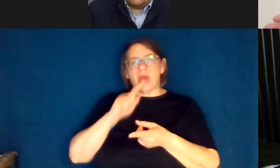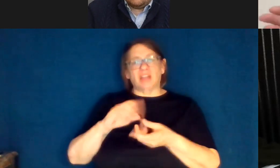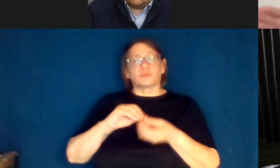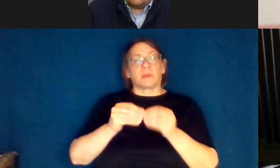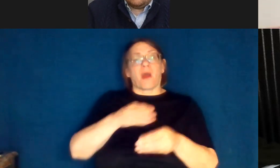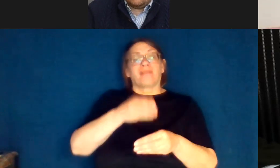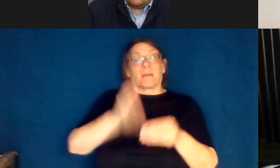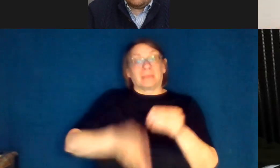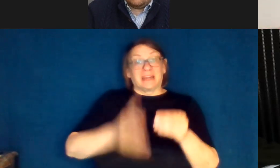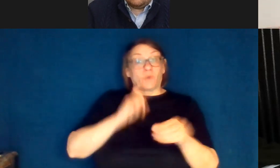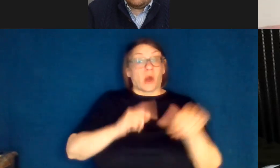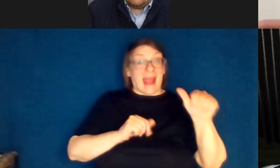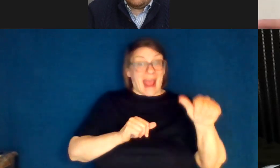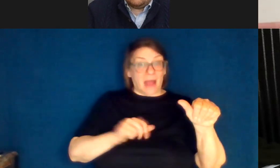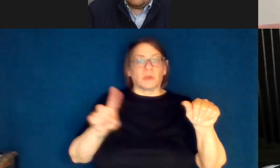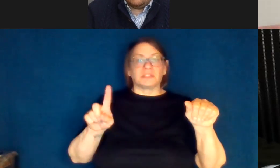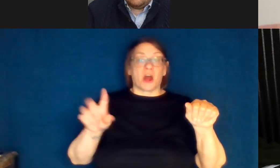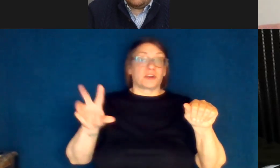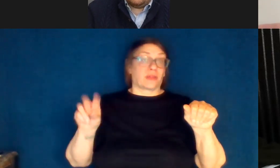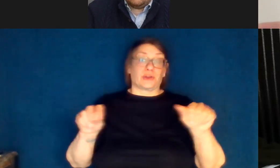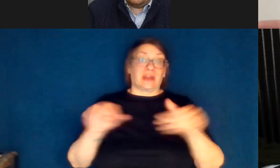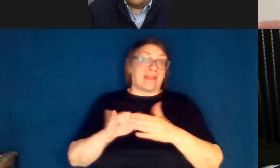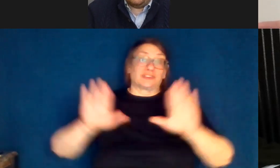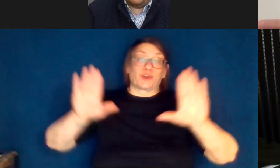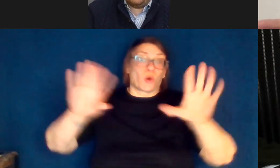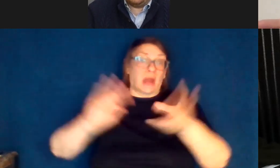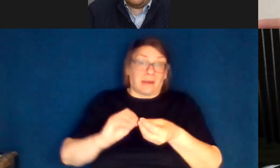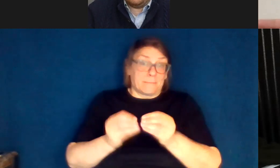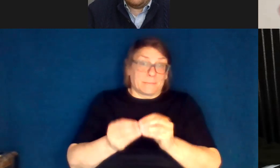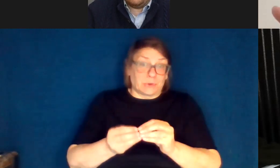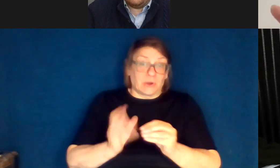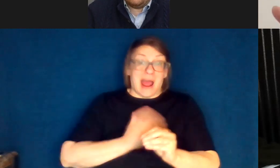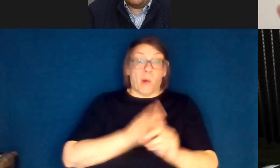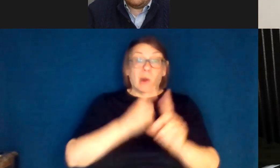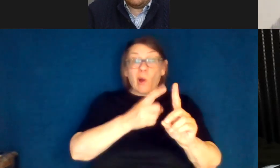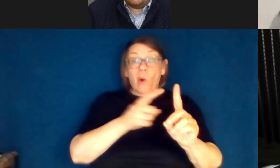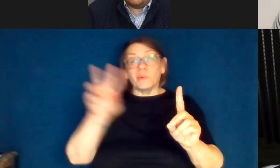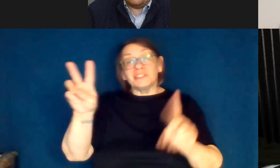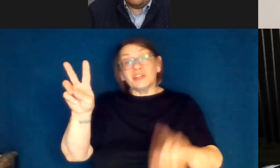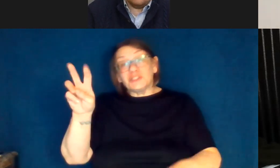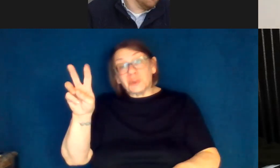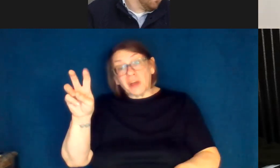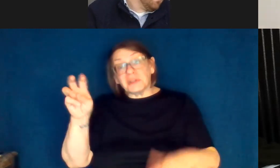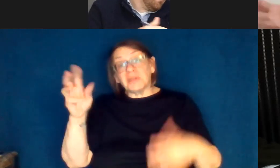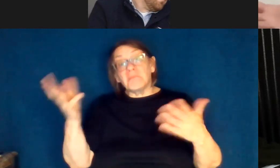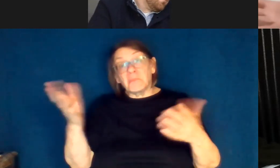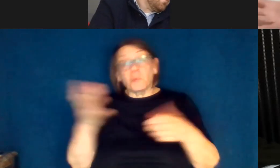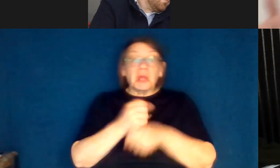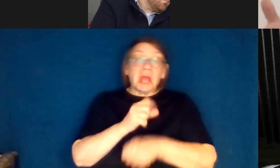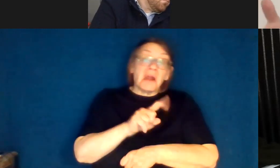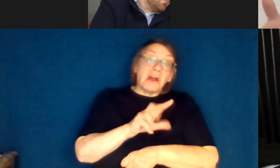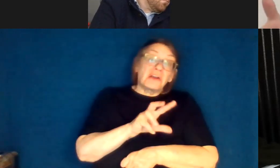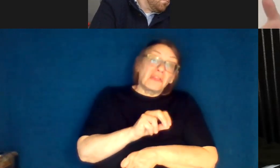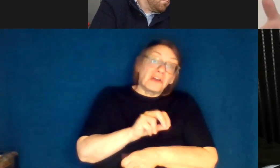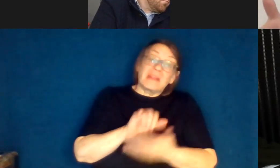for part A was 130, which is a fantastic number. Our goal was 200. We got 130. That